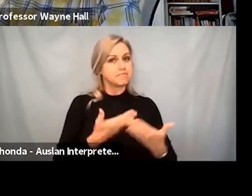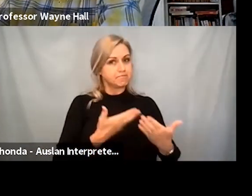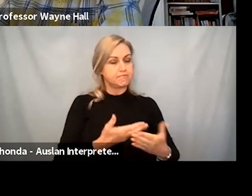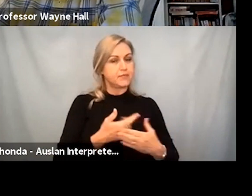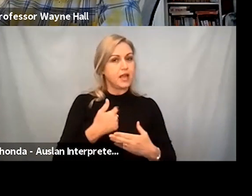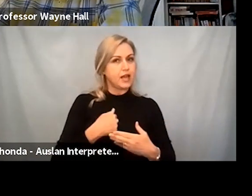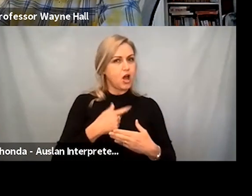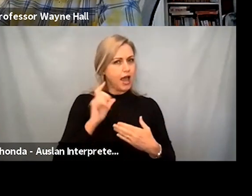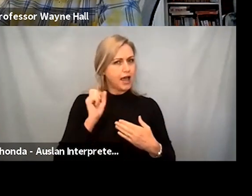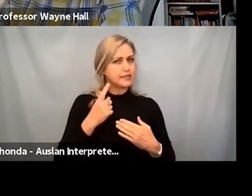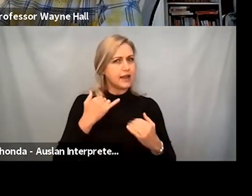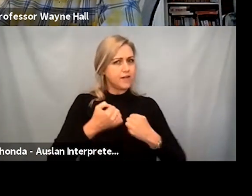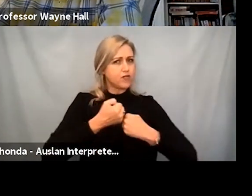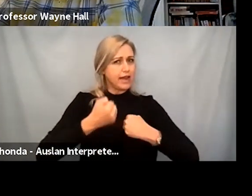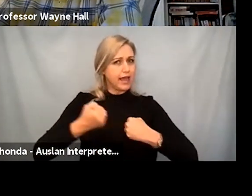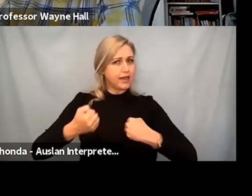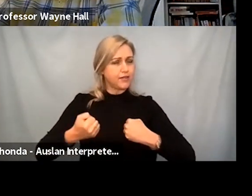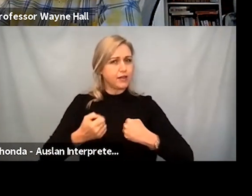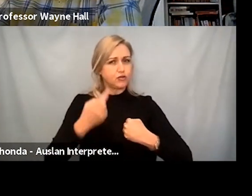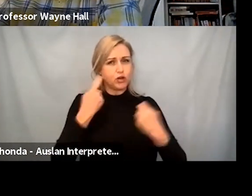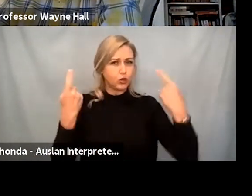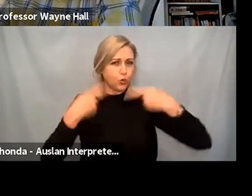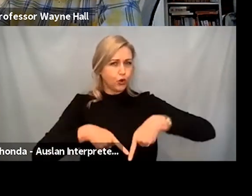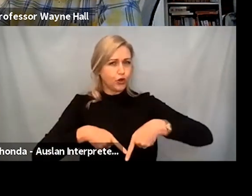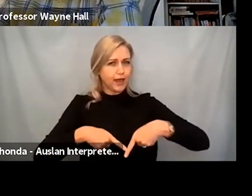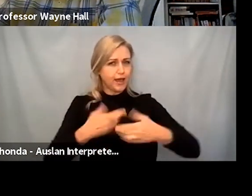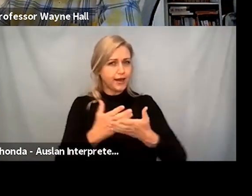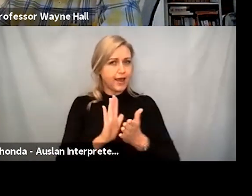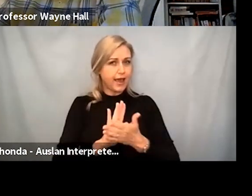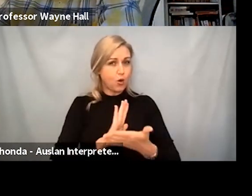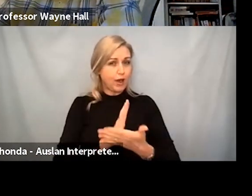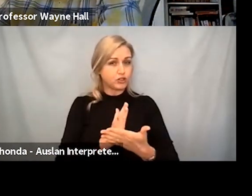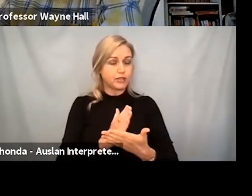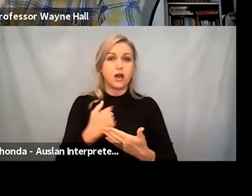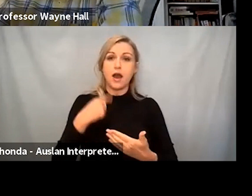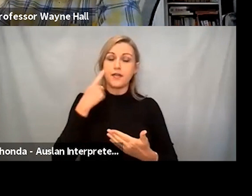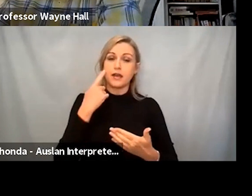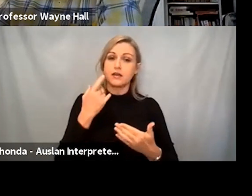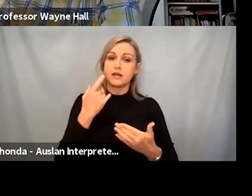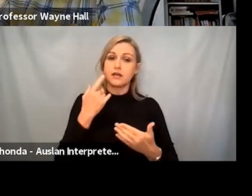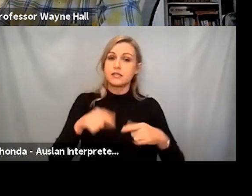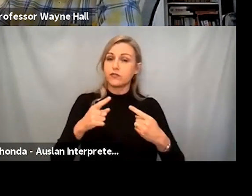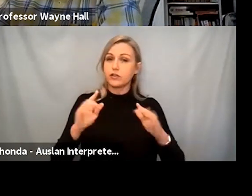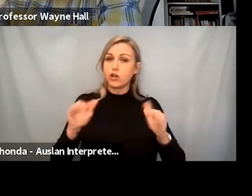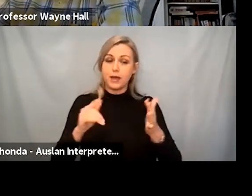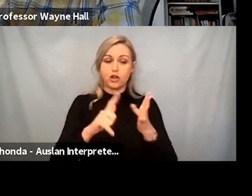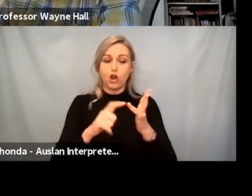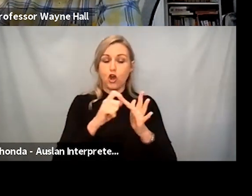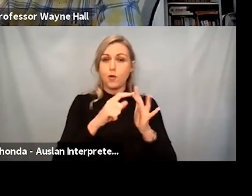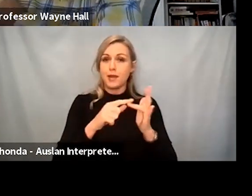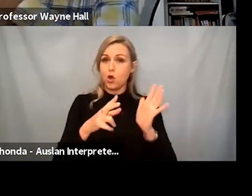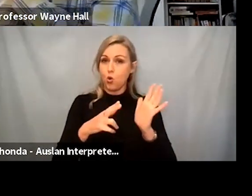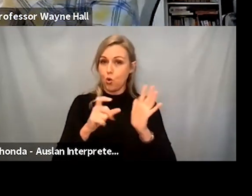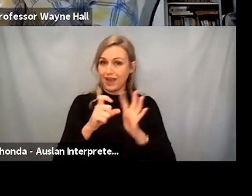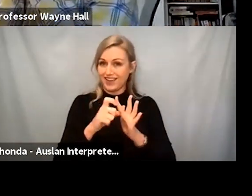I understand. I'm just trying to get a handle on the practicalities. And it's a little bit different, I guess, than the opioid agonist therapy model